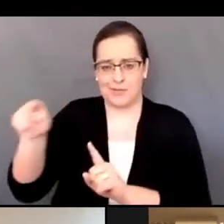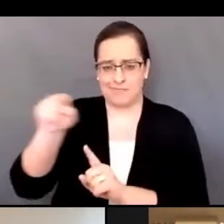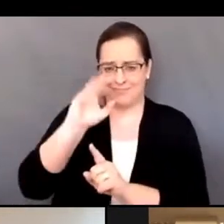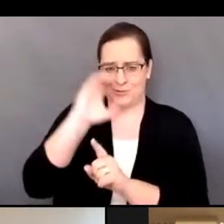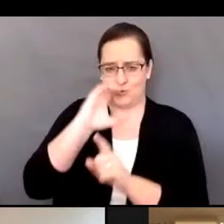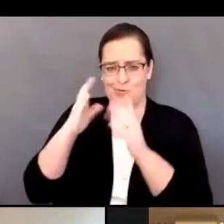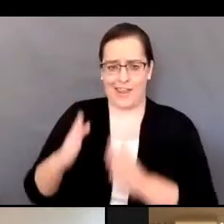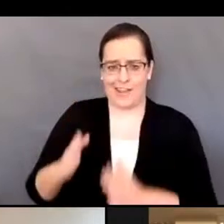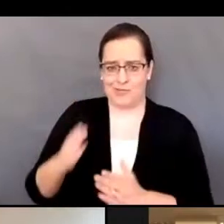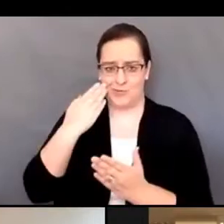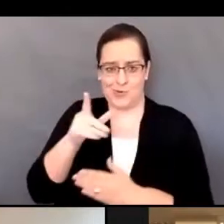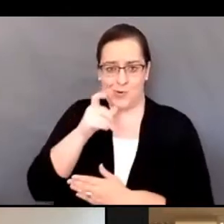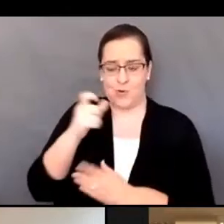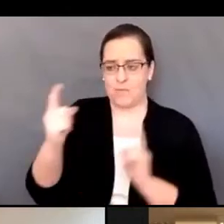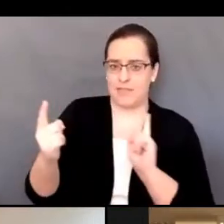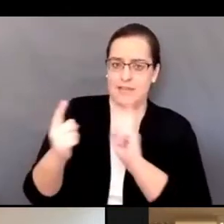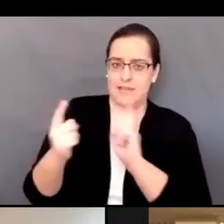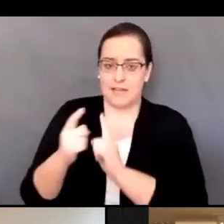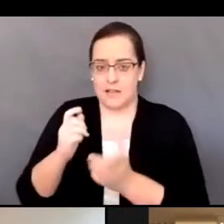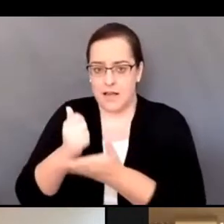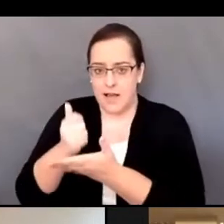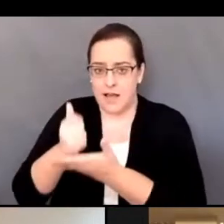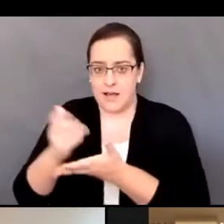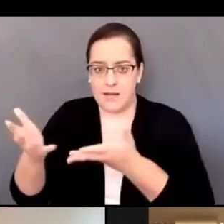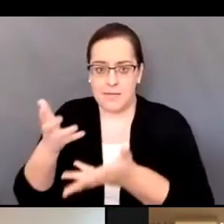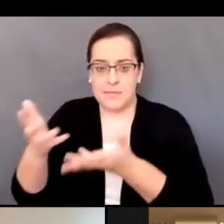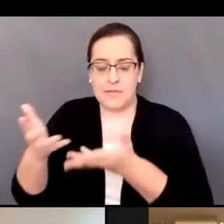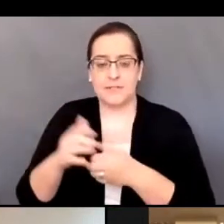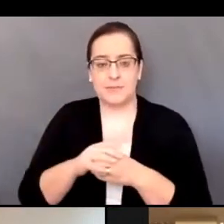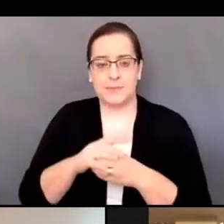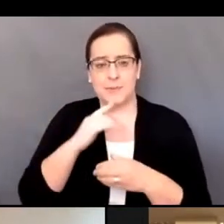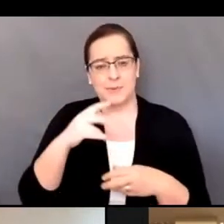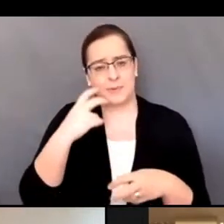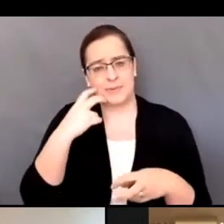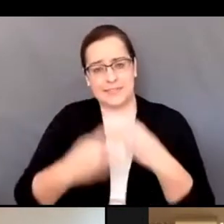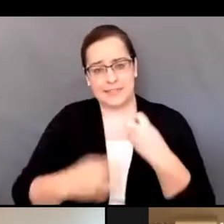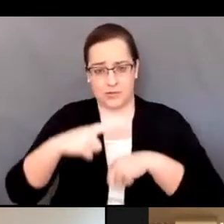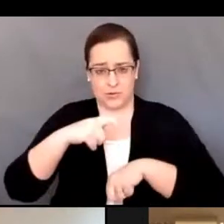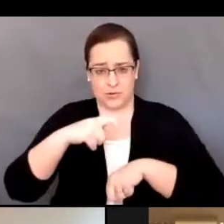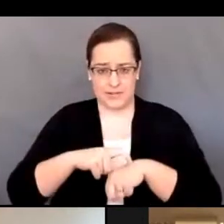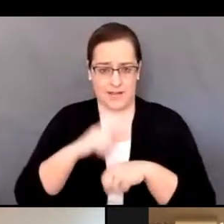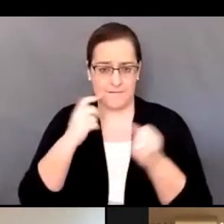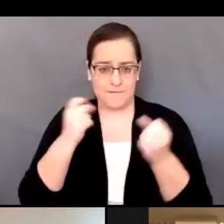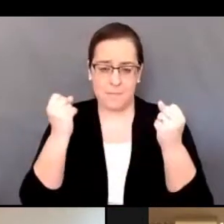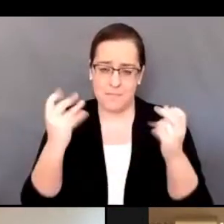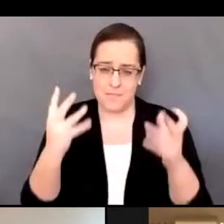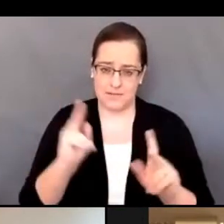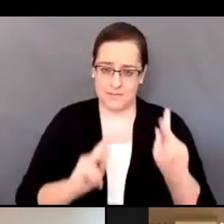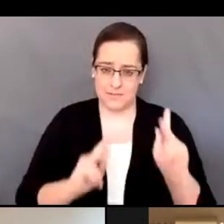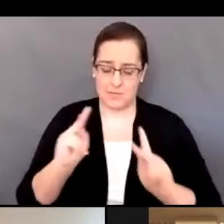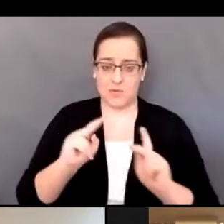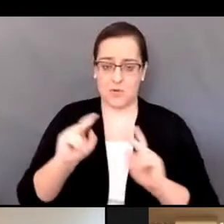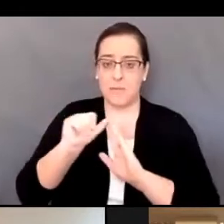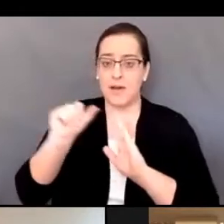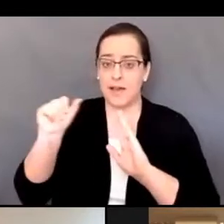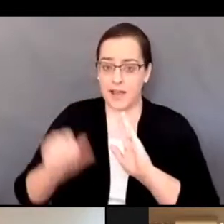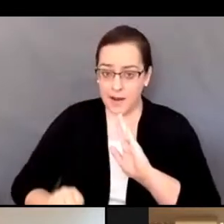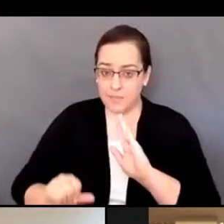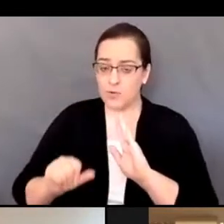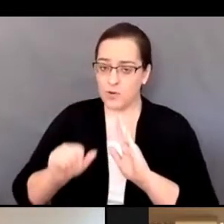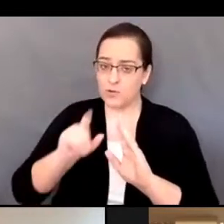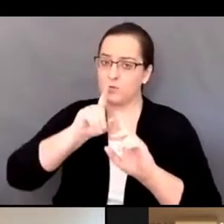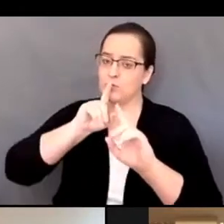twice. This has been a difficult and trying time for many, but Amarillo has responded in an